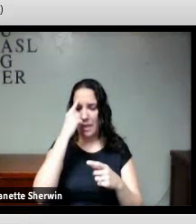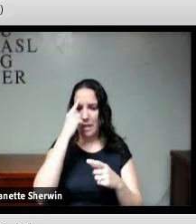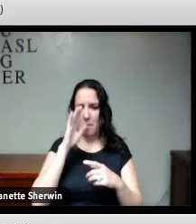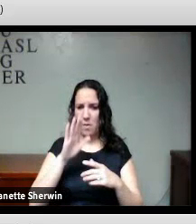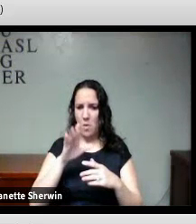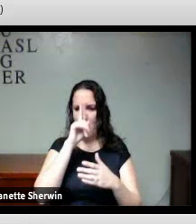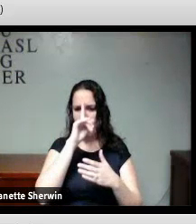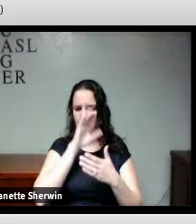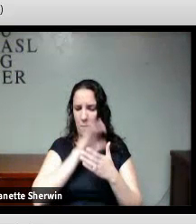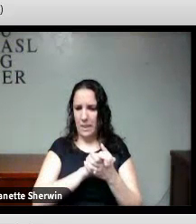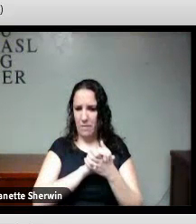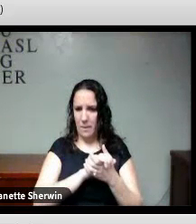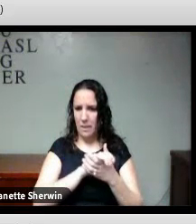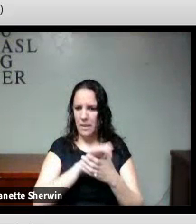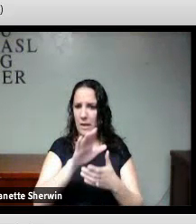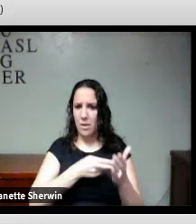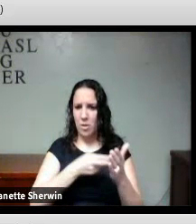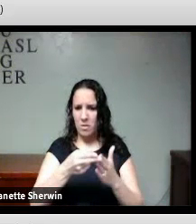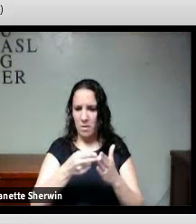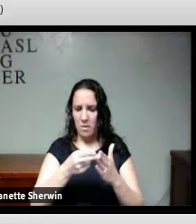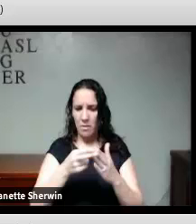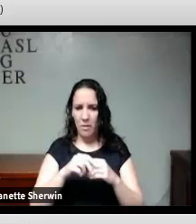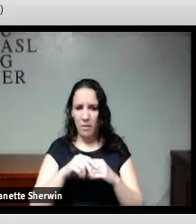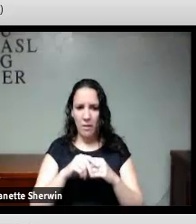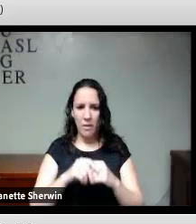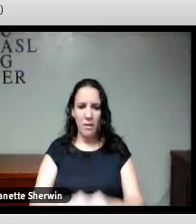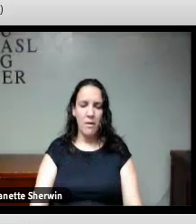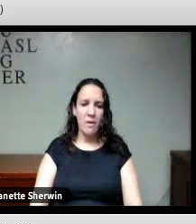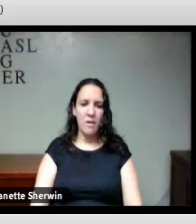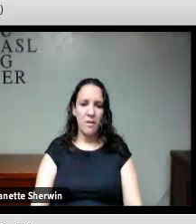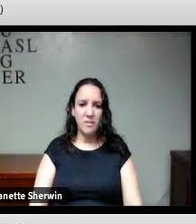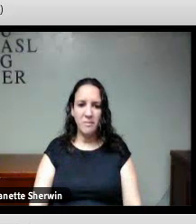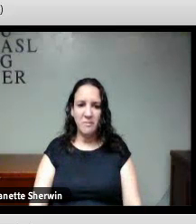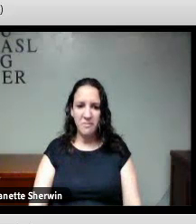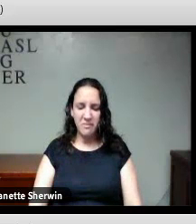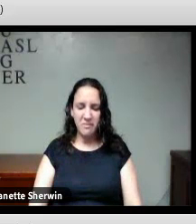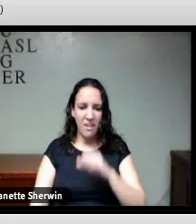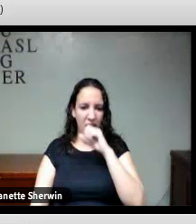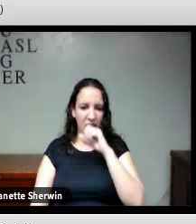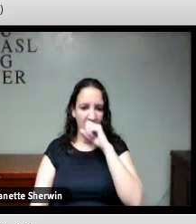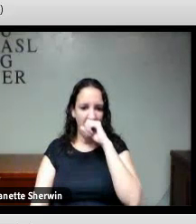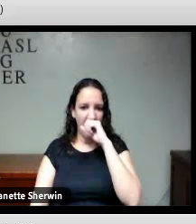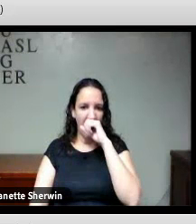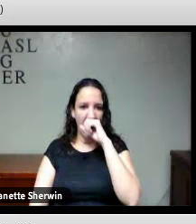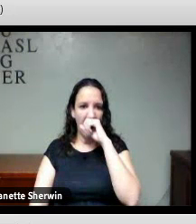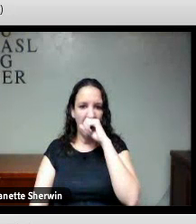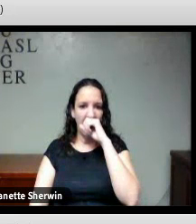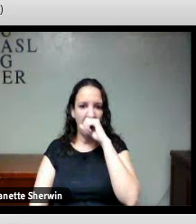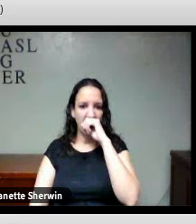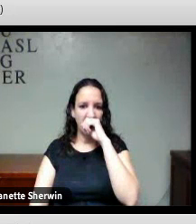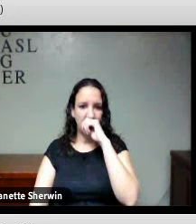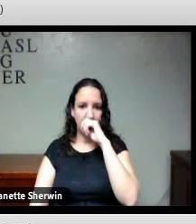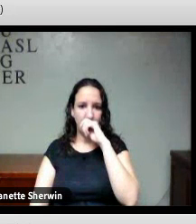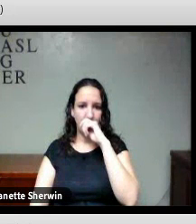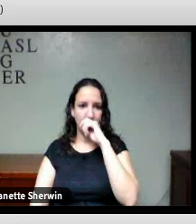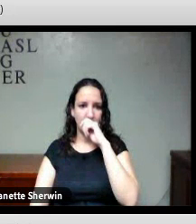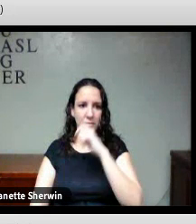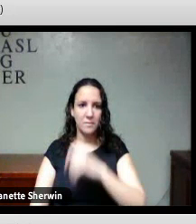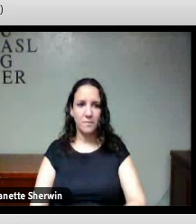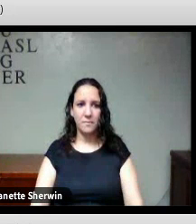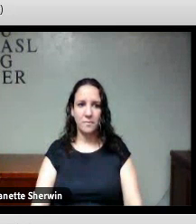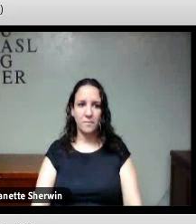and your sincerity when you're saying thank you to somebody. It's not effective if it's not sincere. Number 3 says, and these are from